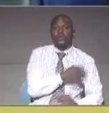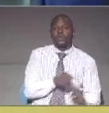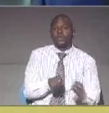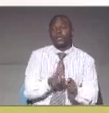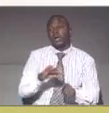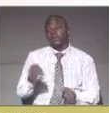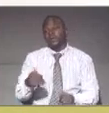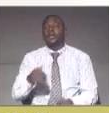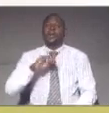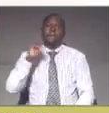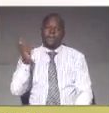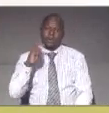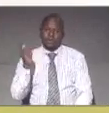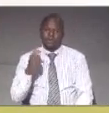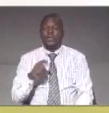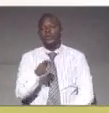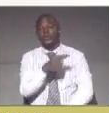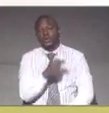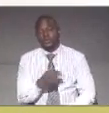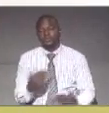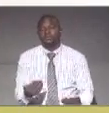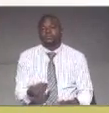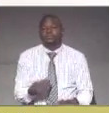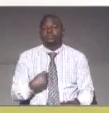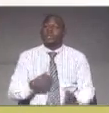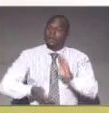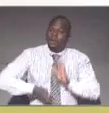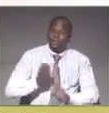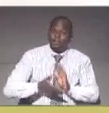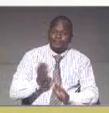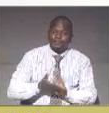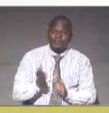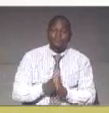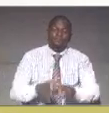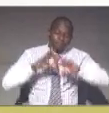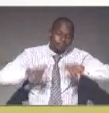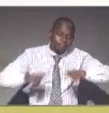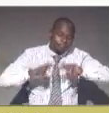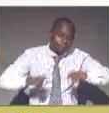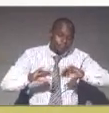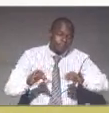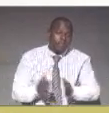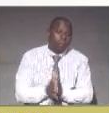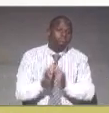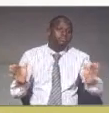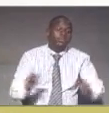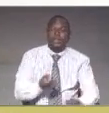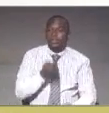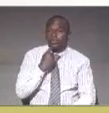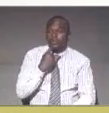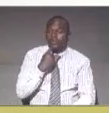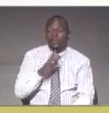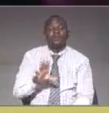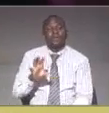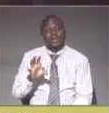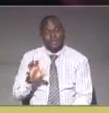Nairobi Hospital. And let them speed up, let them expedite the decentralization of the treatment of